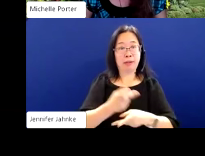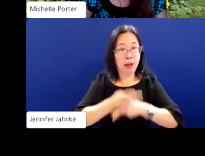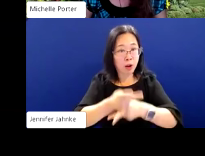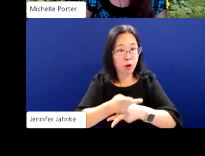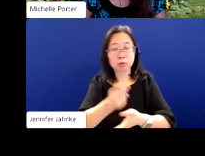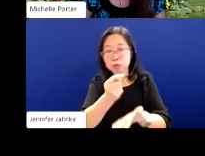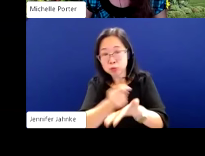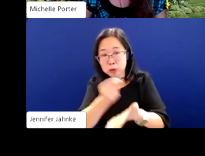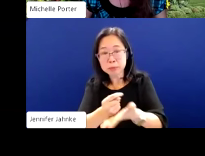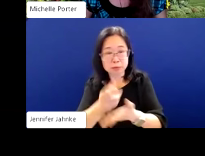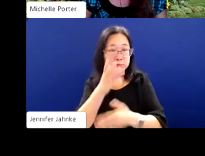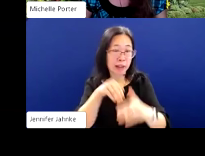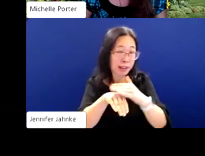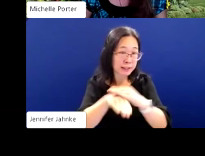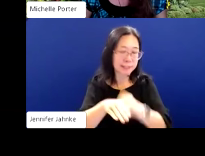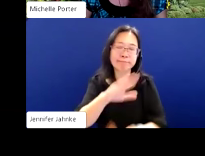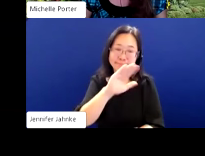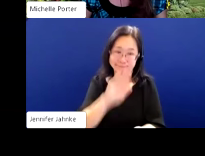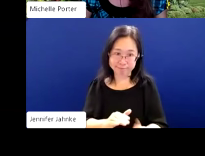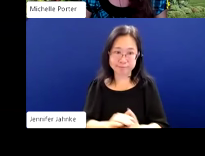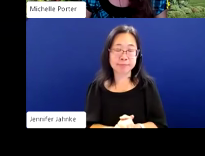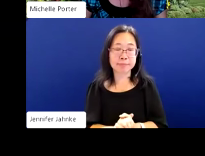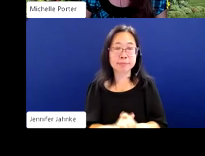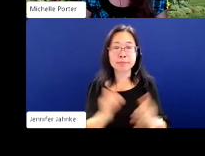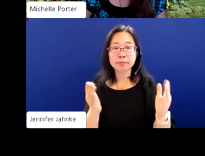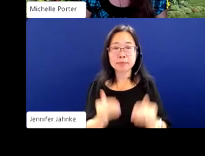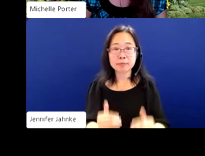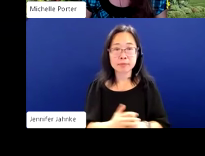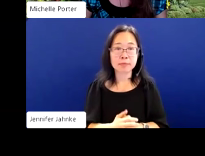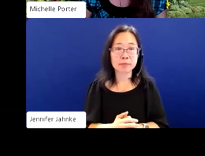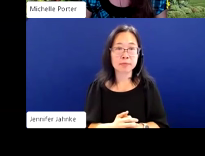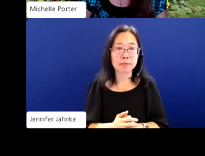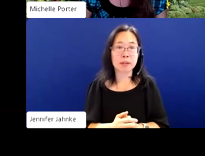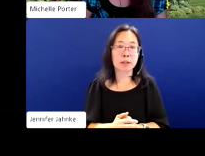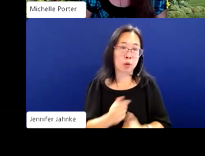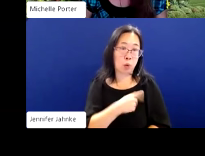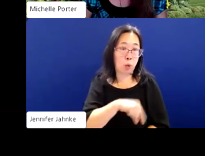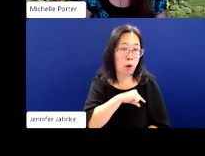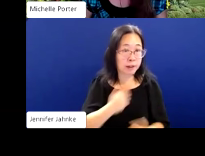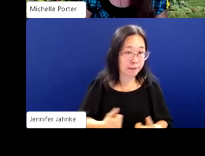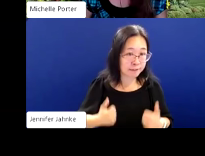of treatments. Poor quality of life and well-being could